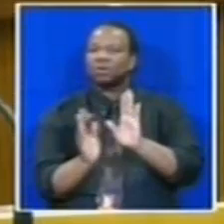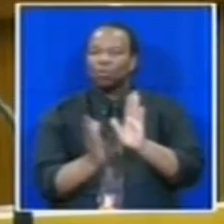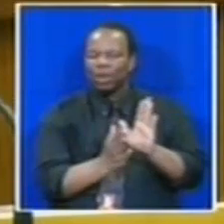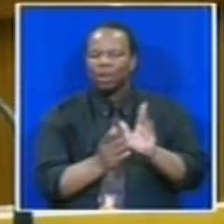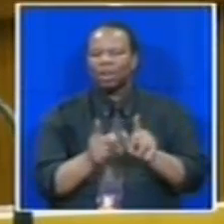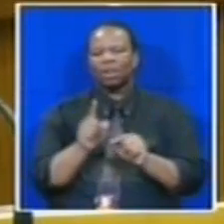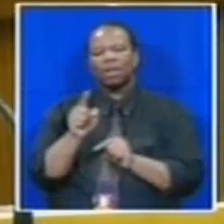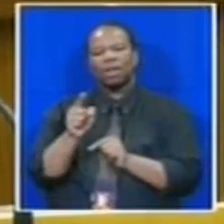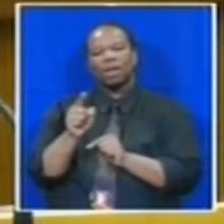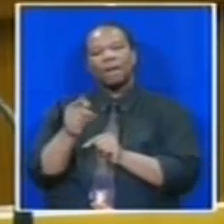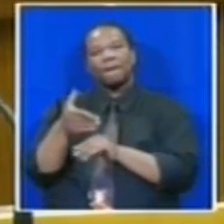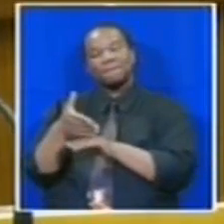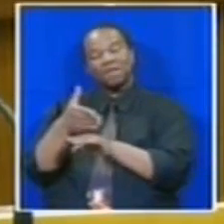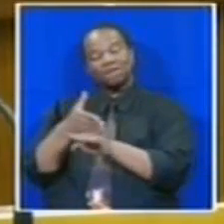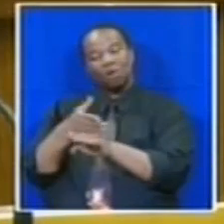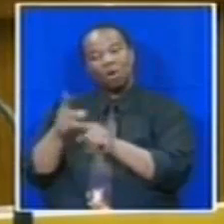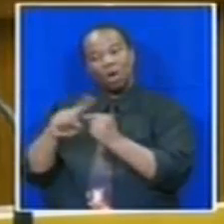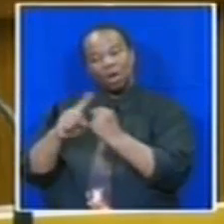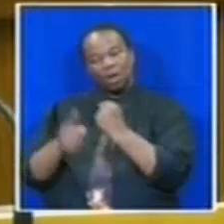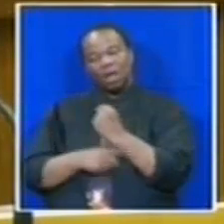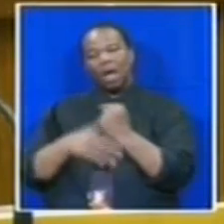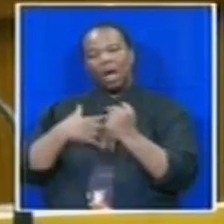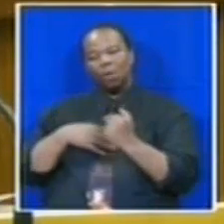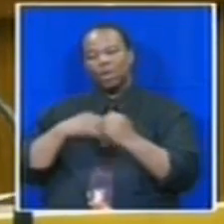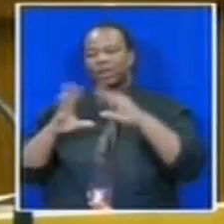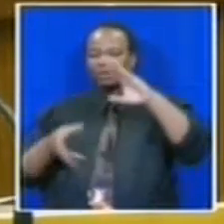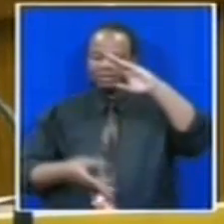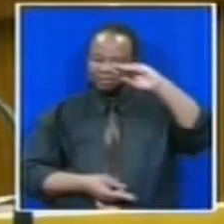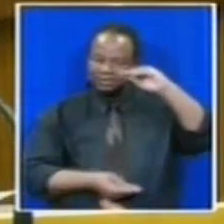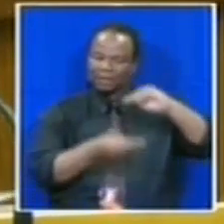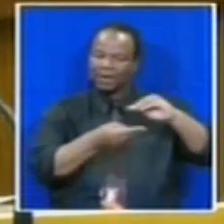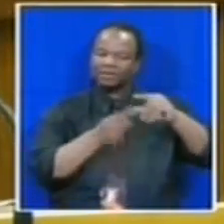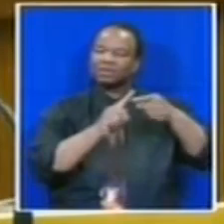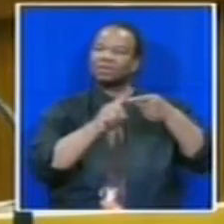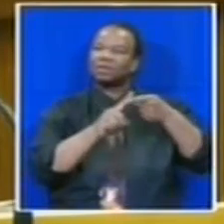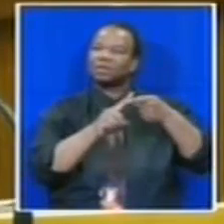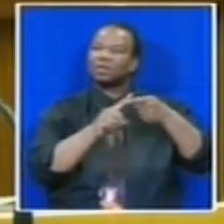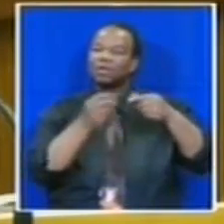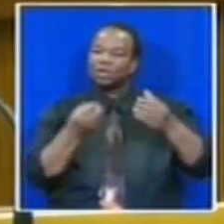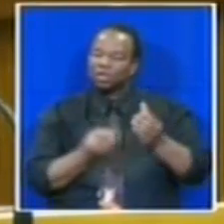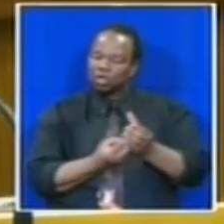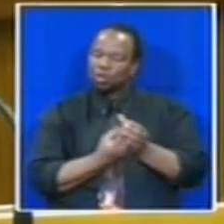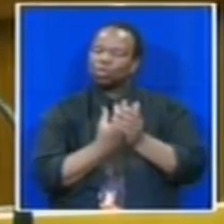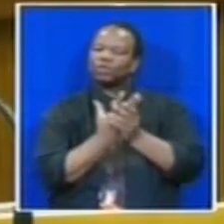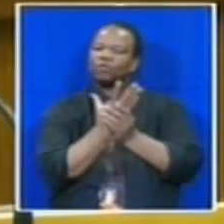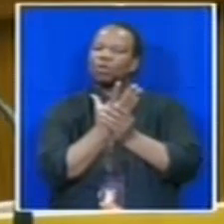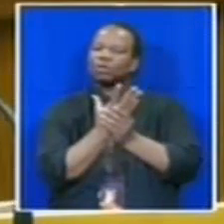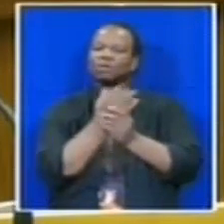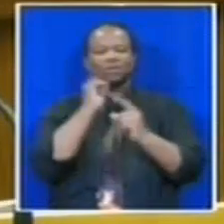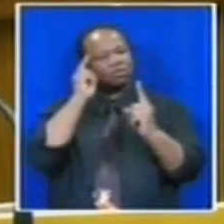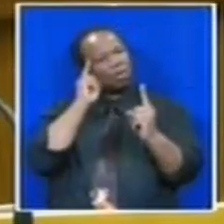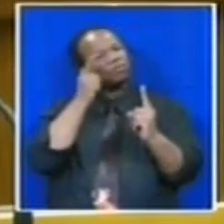conclude, honorable members, allow me to summarize the following. Inclusive growth is our objective.